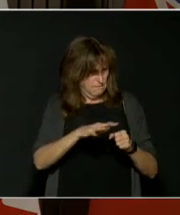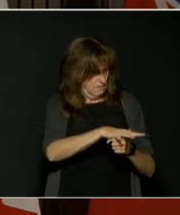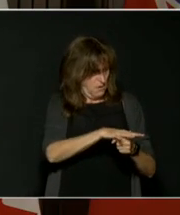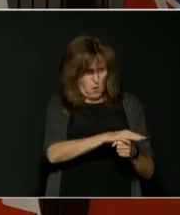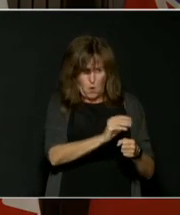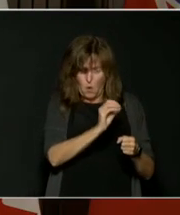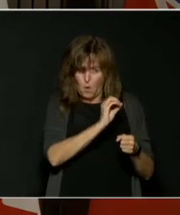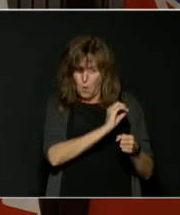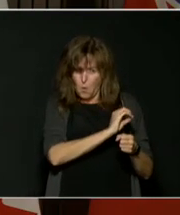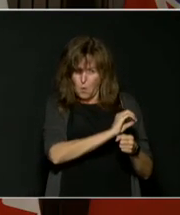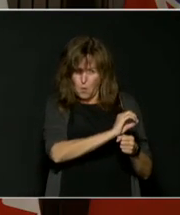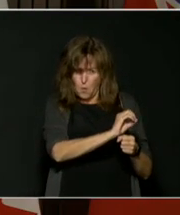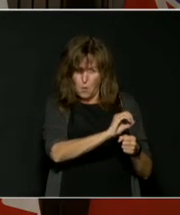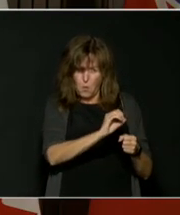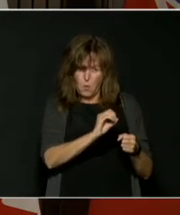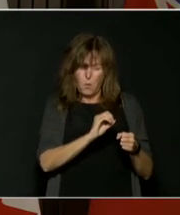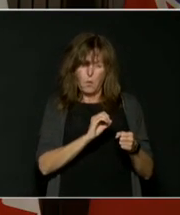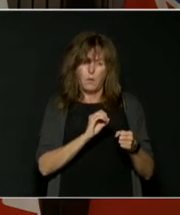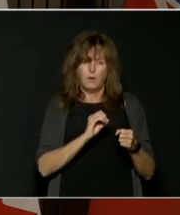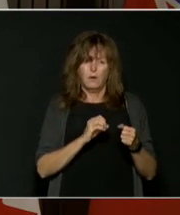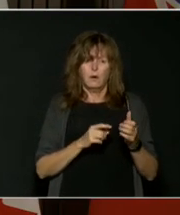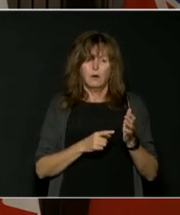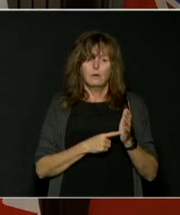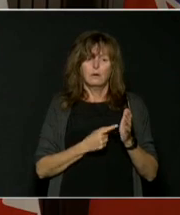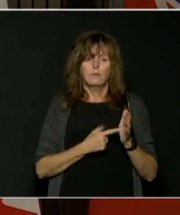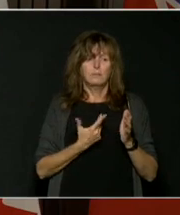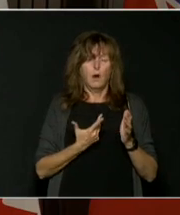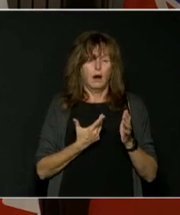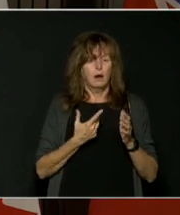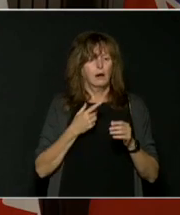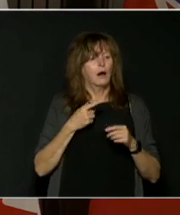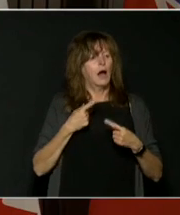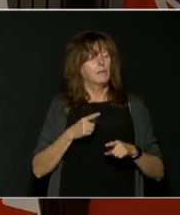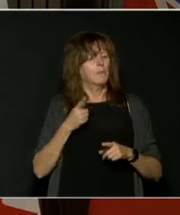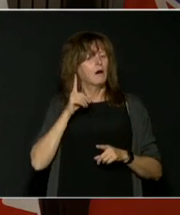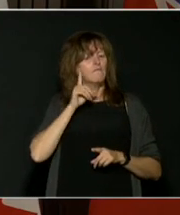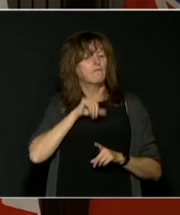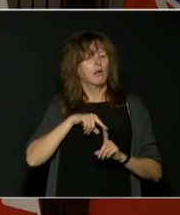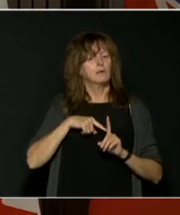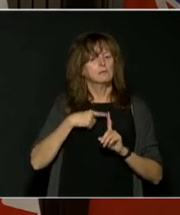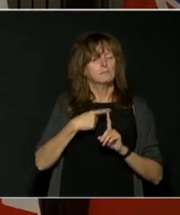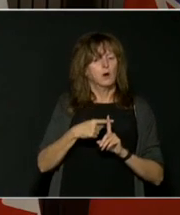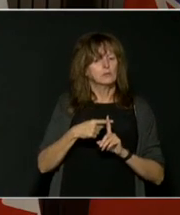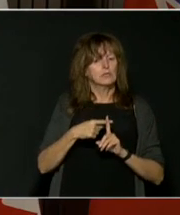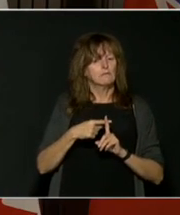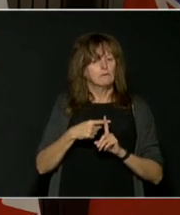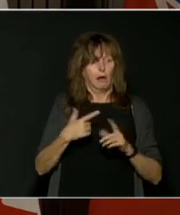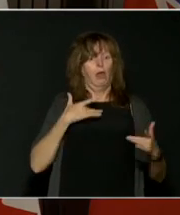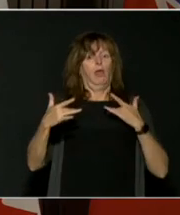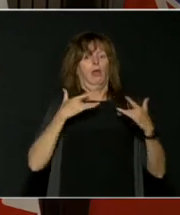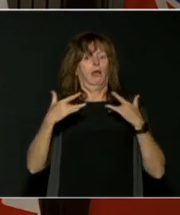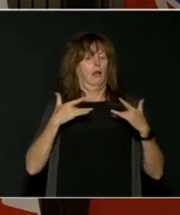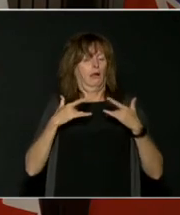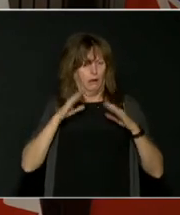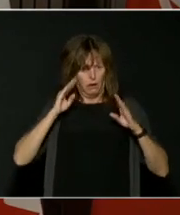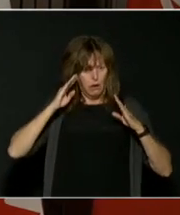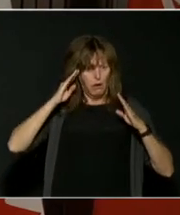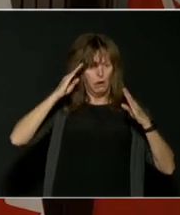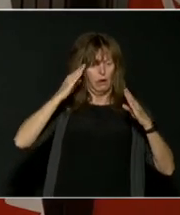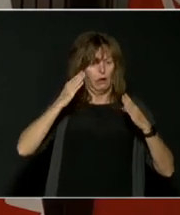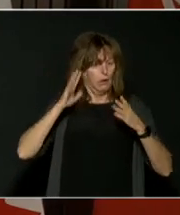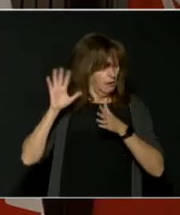with is false positives, which just complicates things even more and causes a lot of concern and effort that's